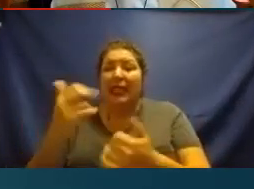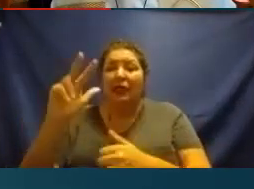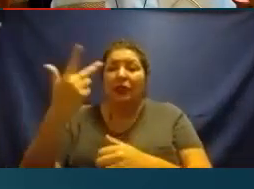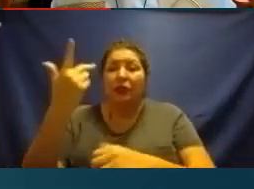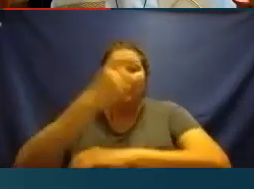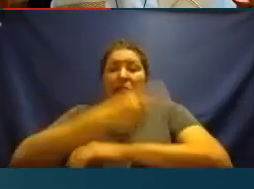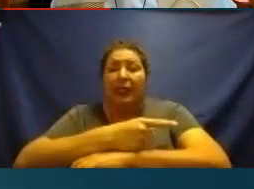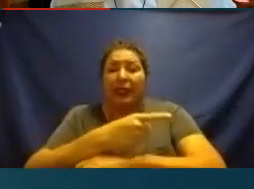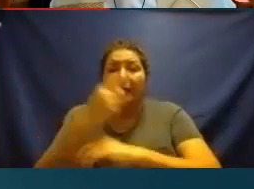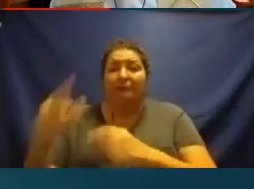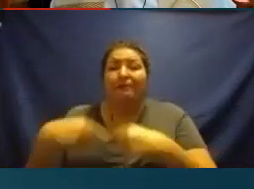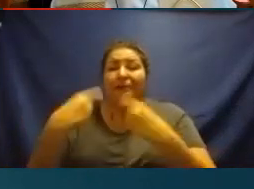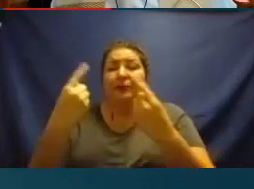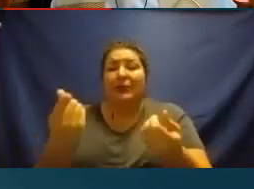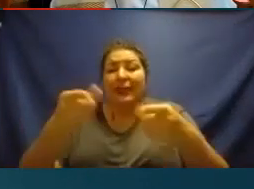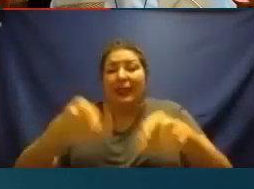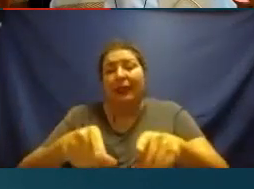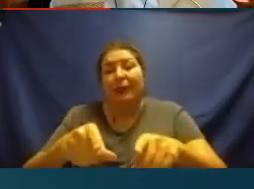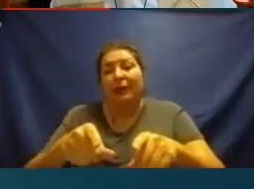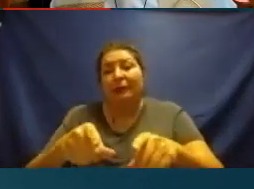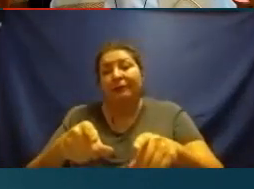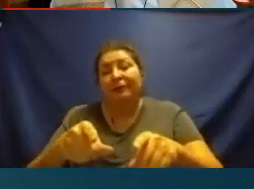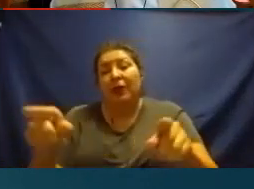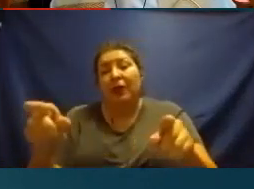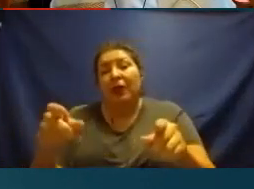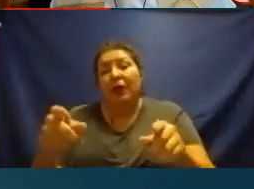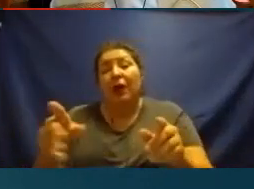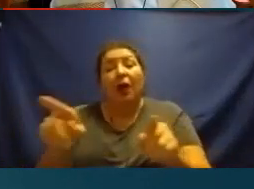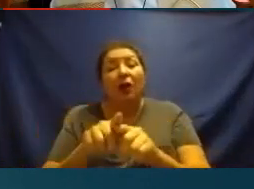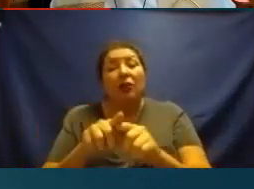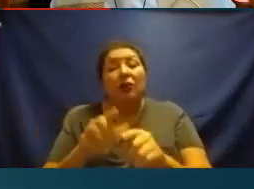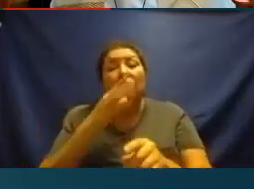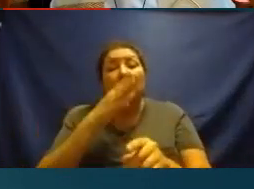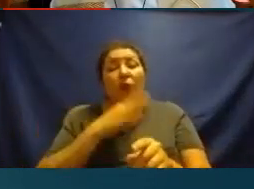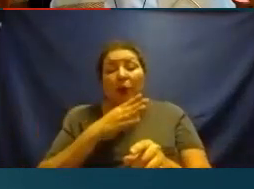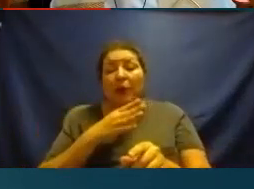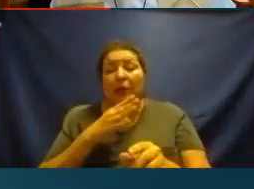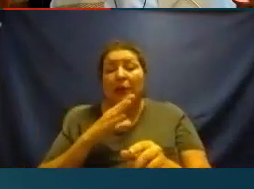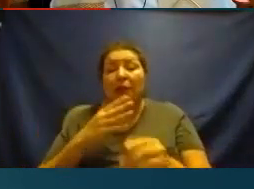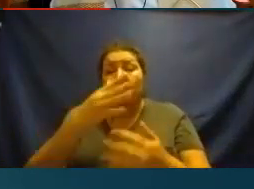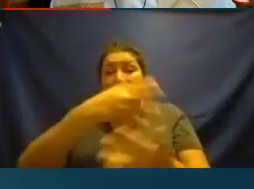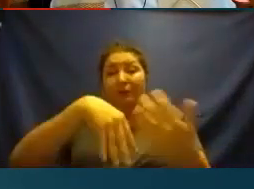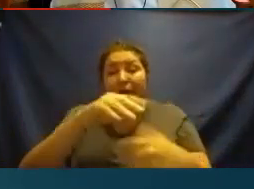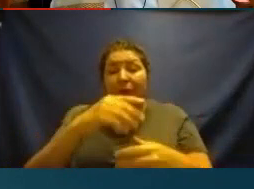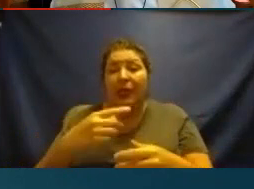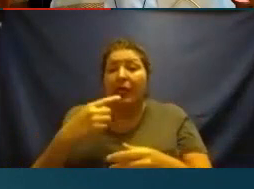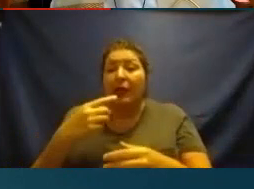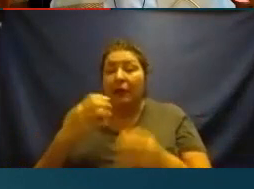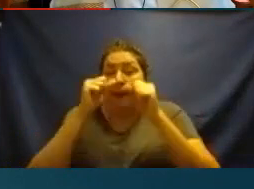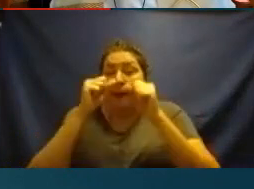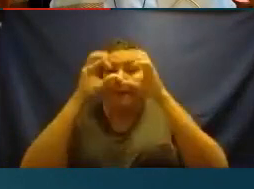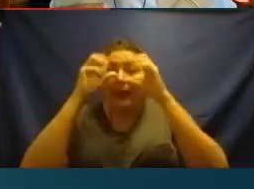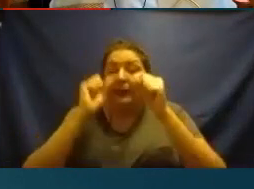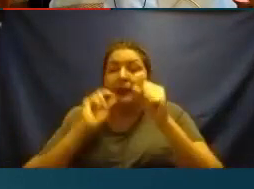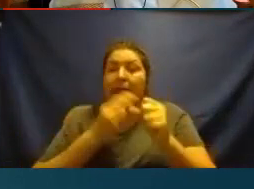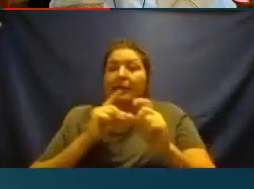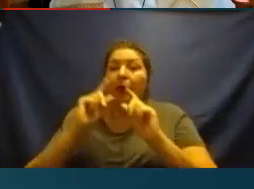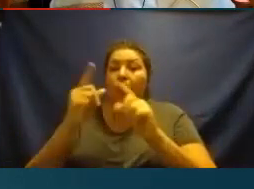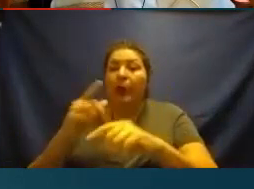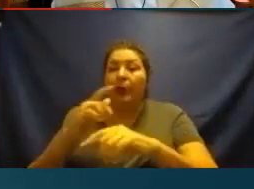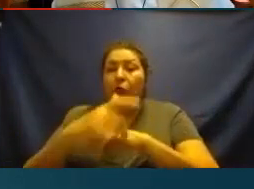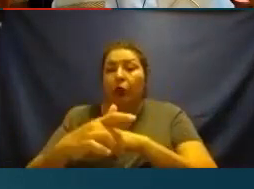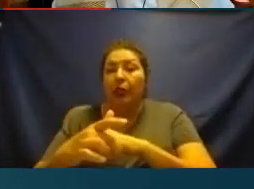happened. Moreover, some women of our company amazed us. They were at the tomb early in the morning, and when they did